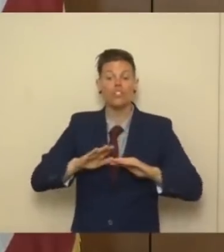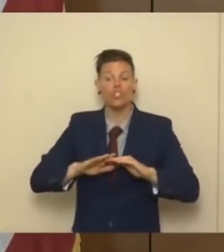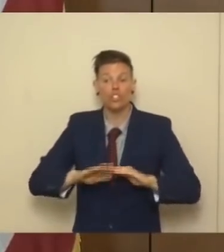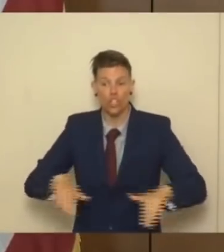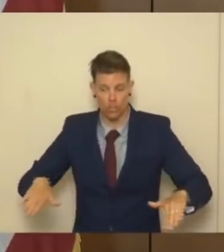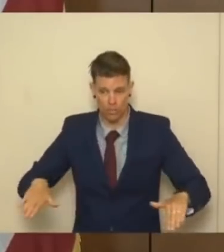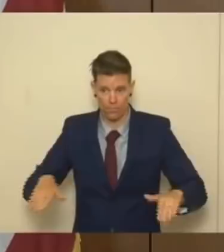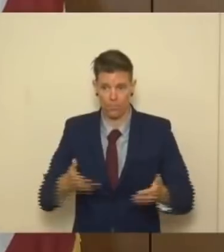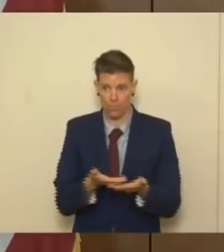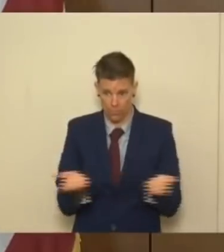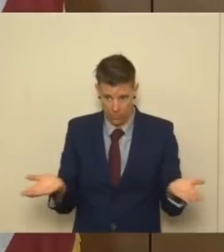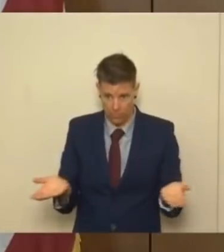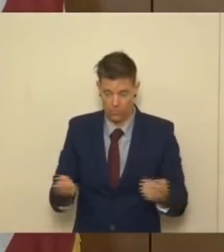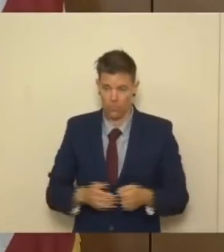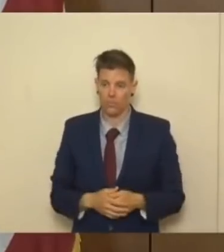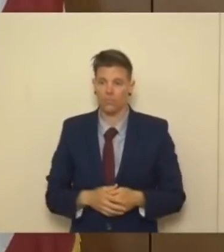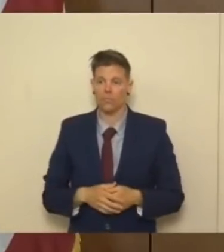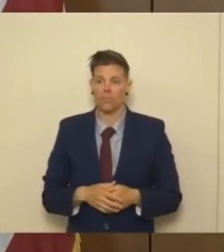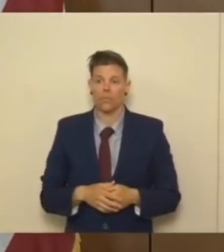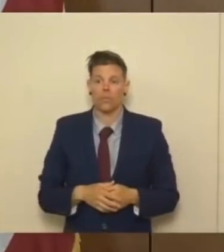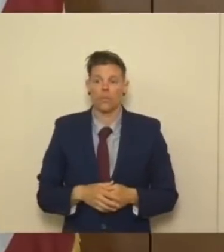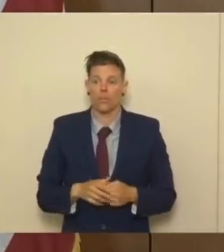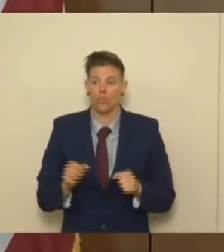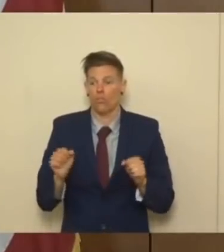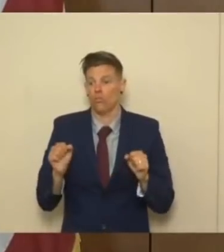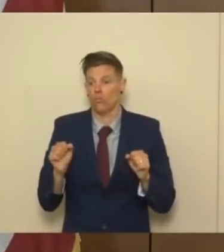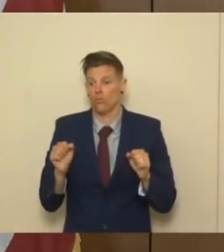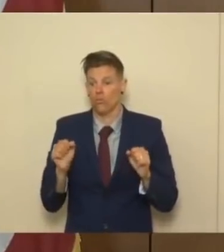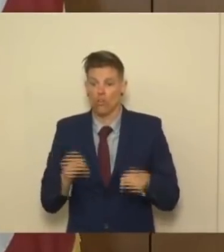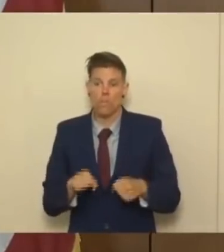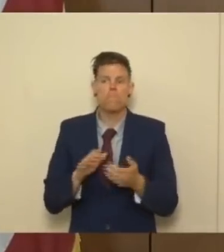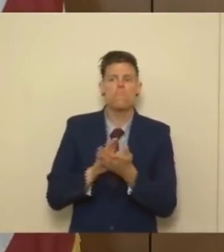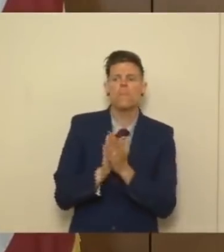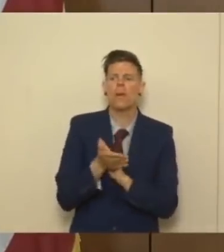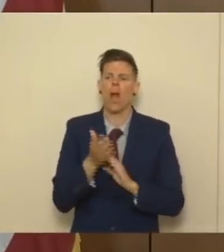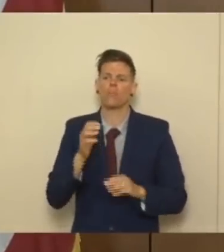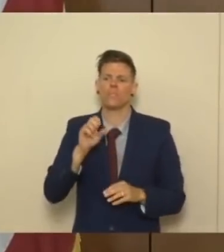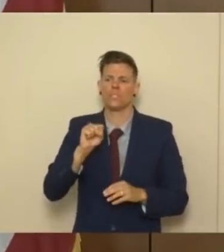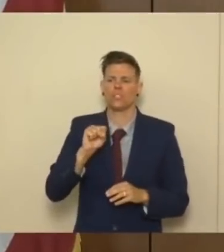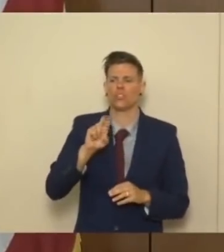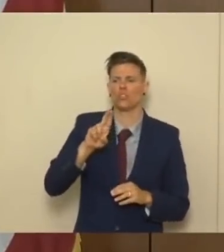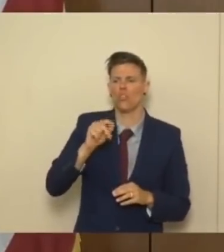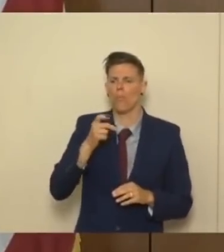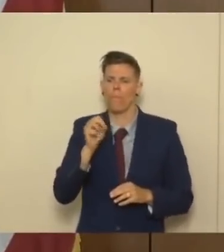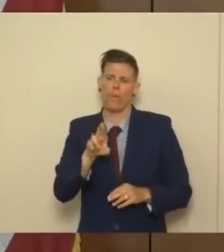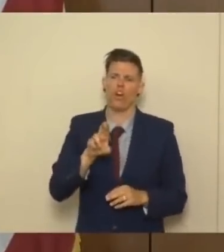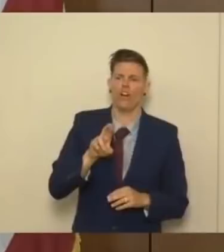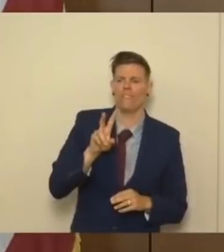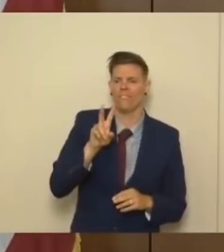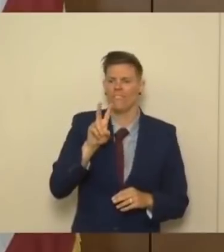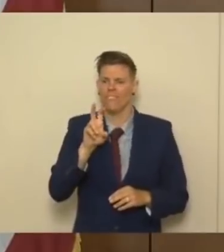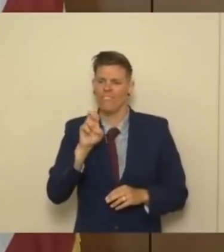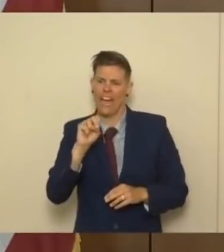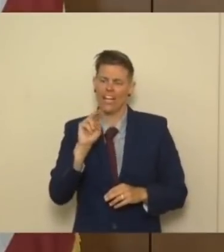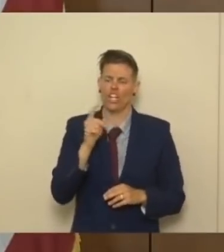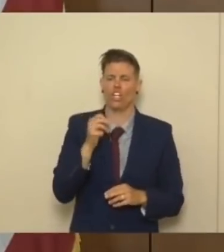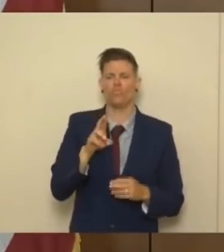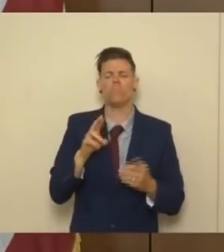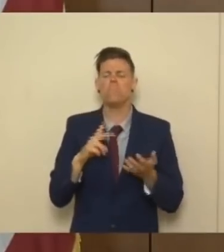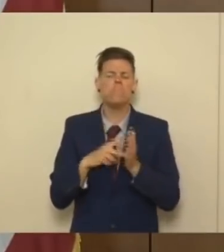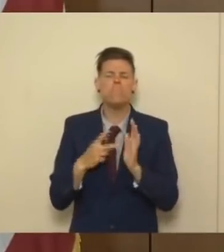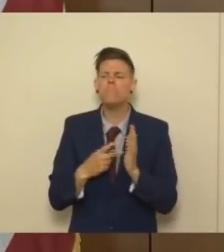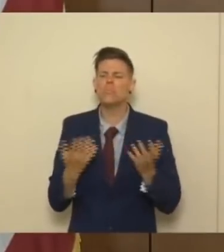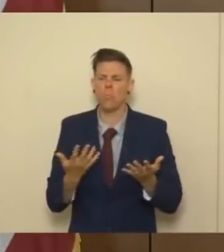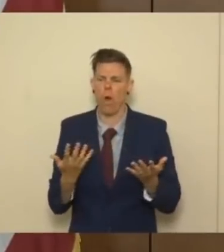of the flu, super vectors, which means they are super spreaders. We're not actually finding that across the country and